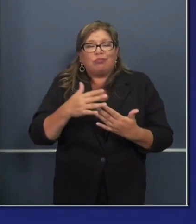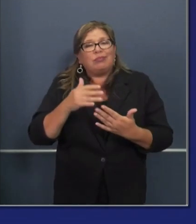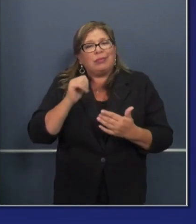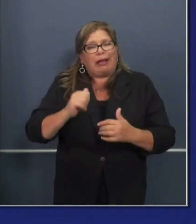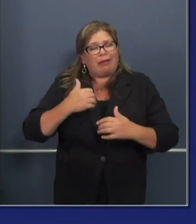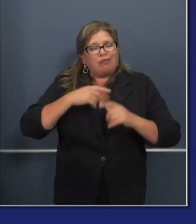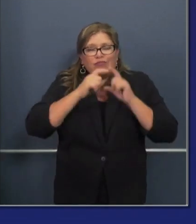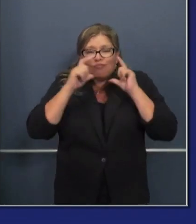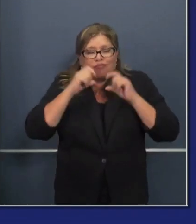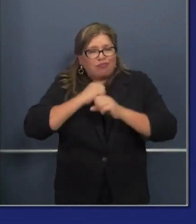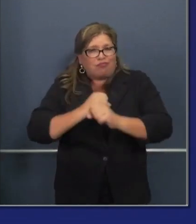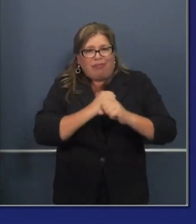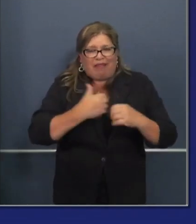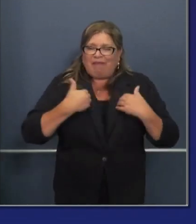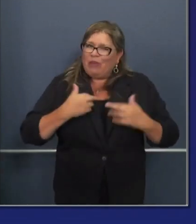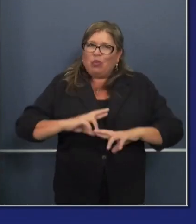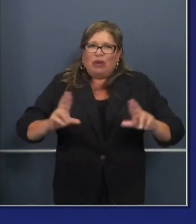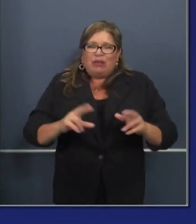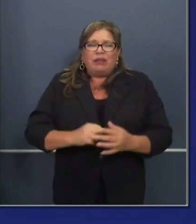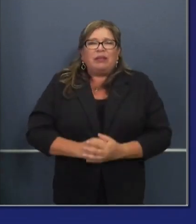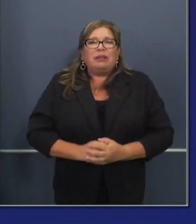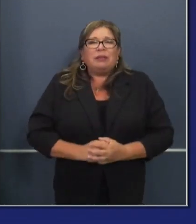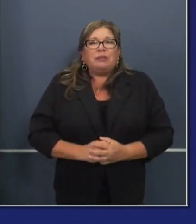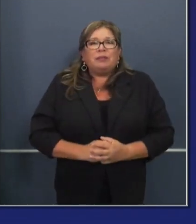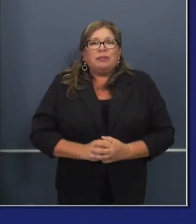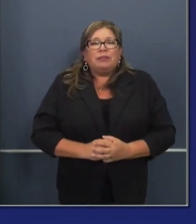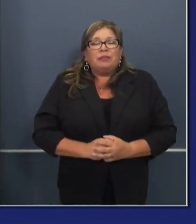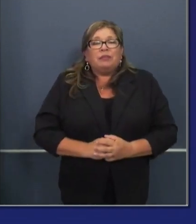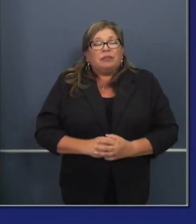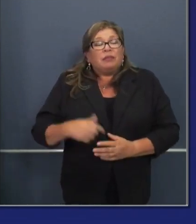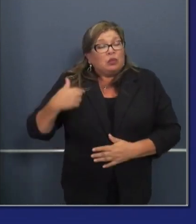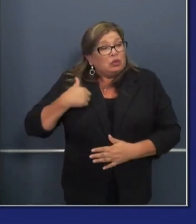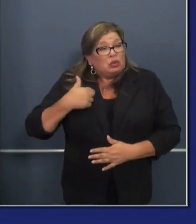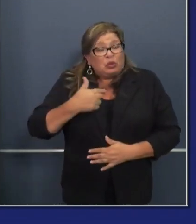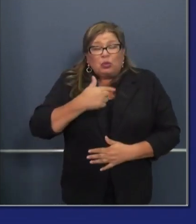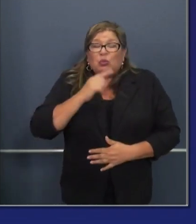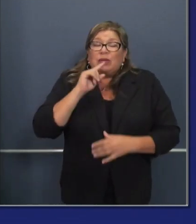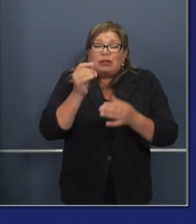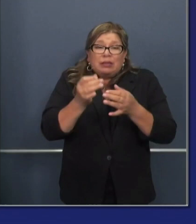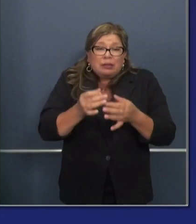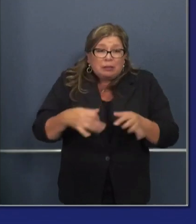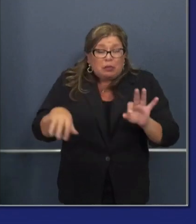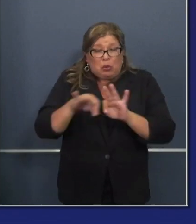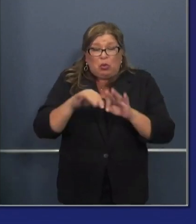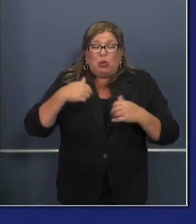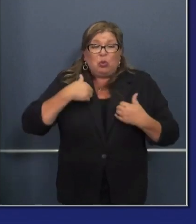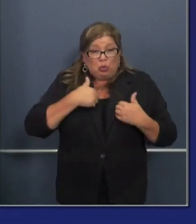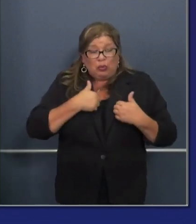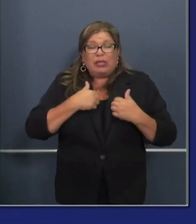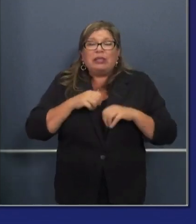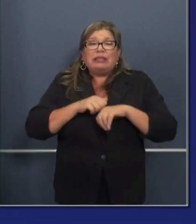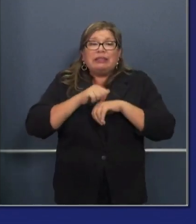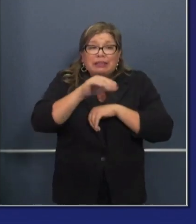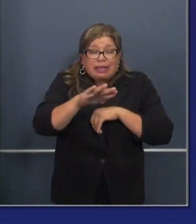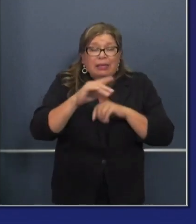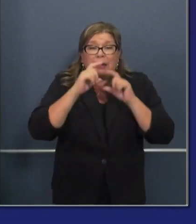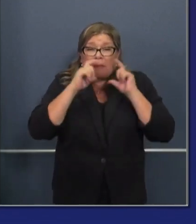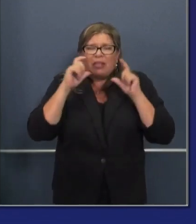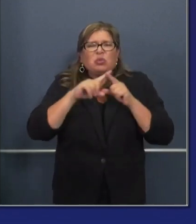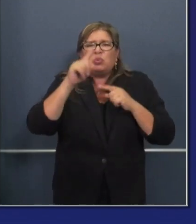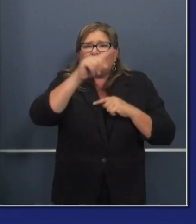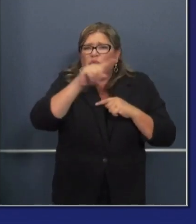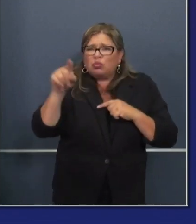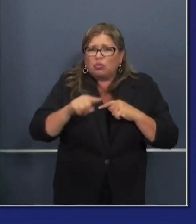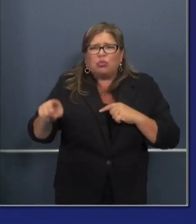So it behooves us not just to double down on these efforts to get masks to these various sectors, but also that we